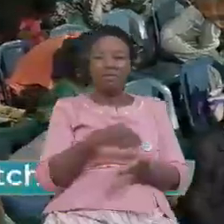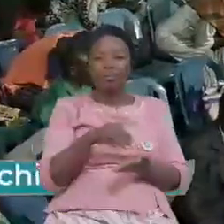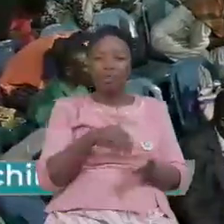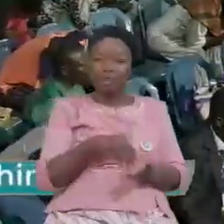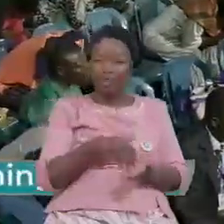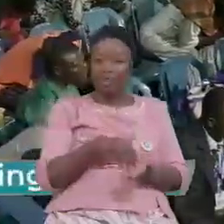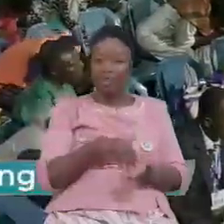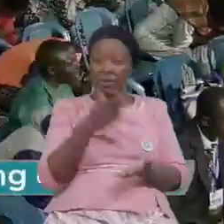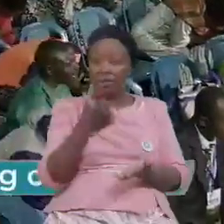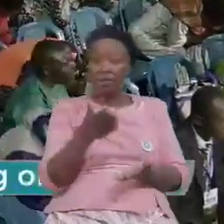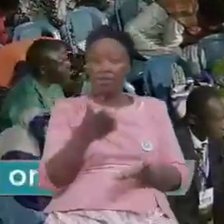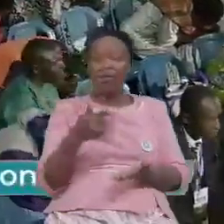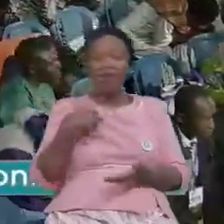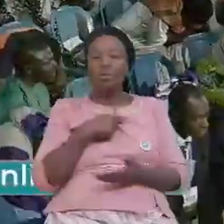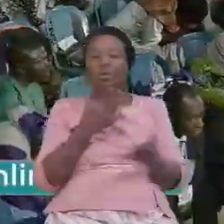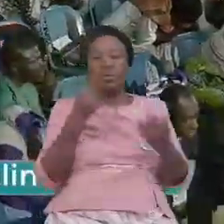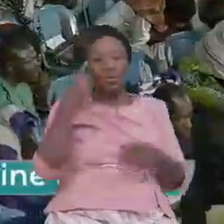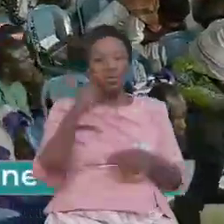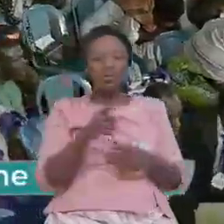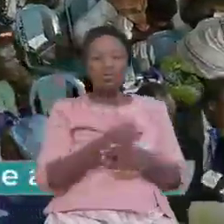we are still waiting for you.